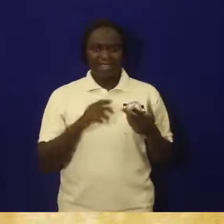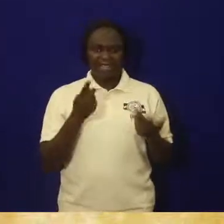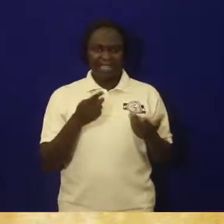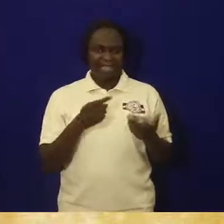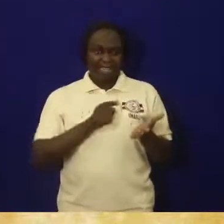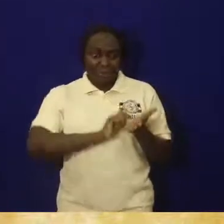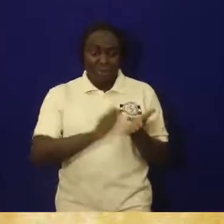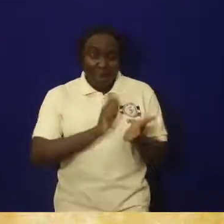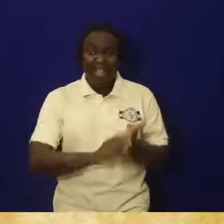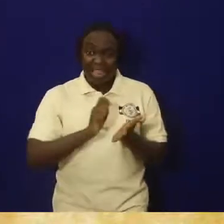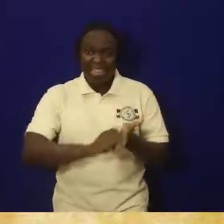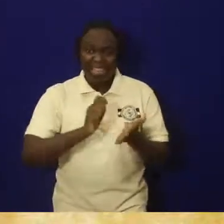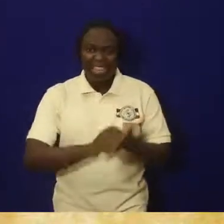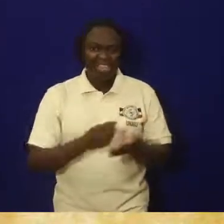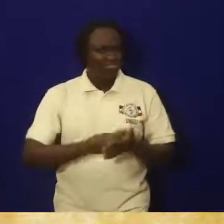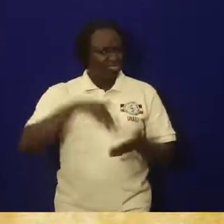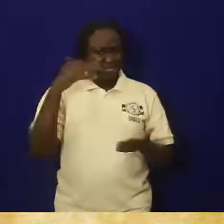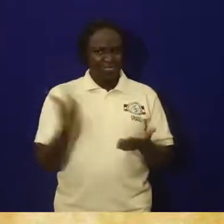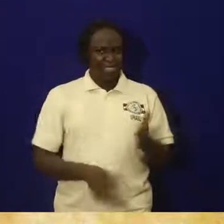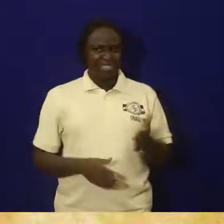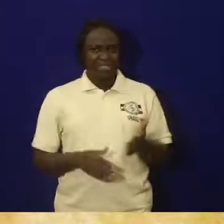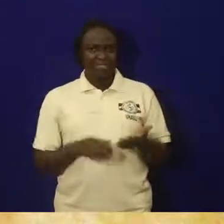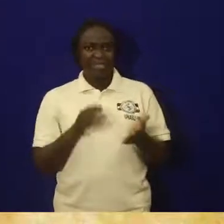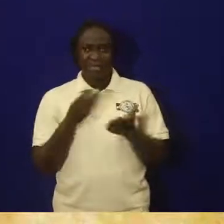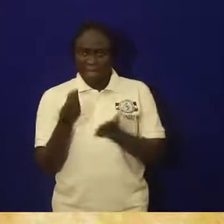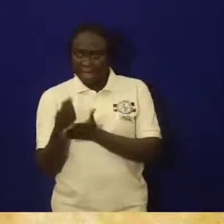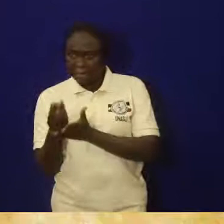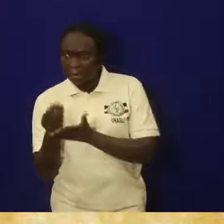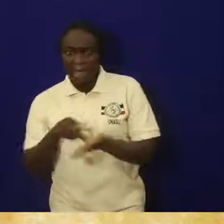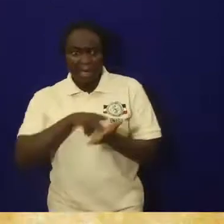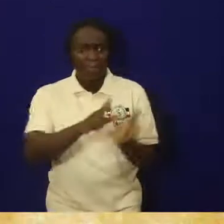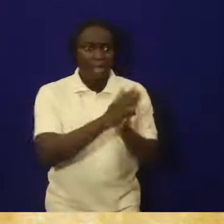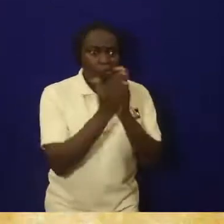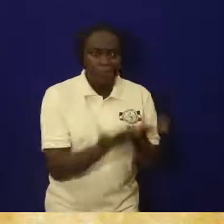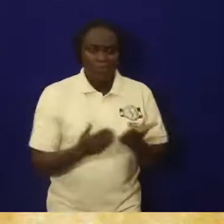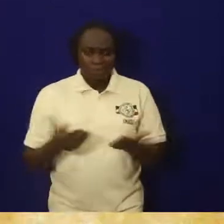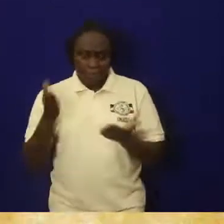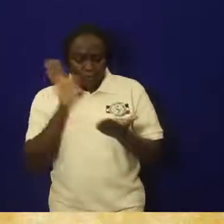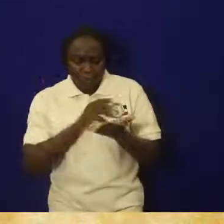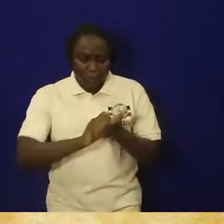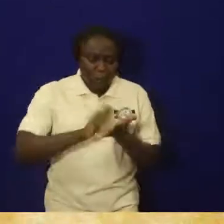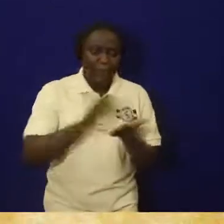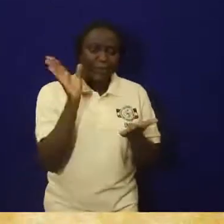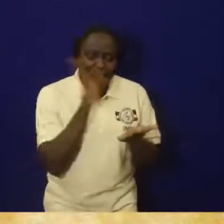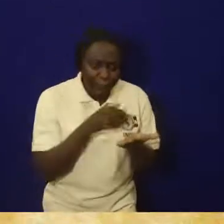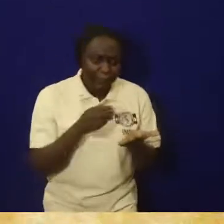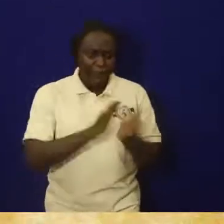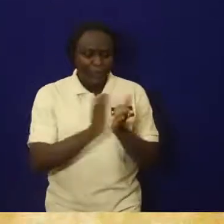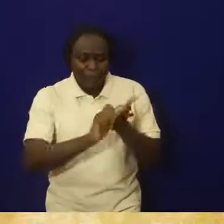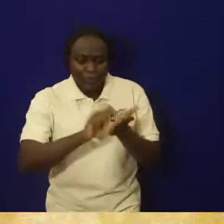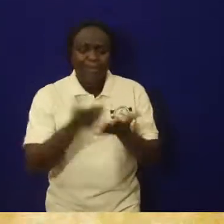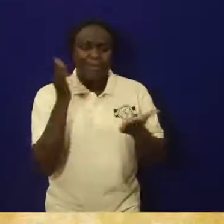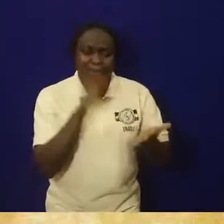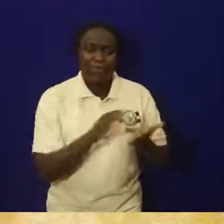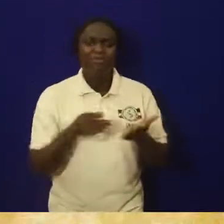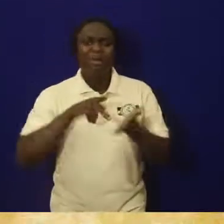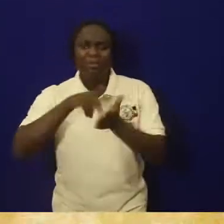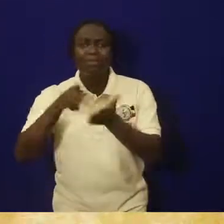that they are expensive. We need money to buy books, to buy artists,